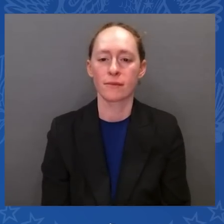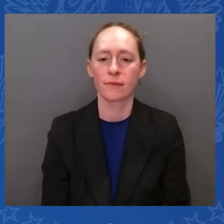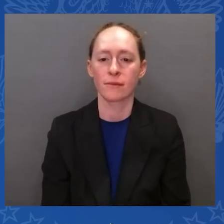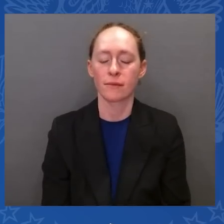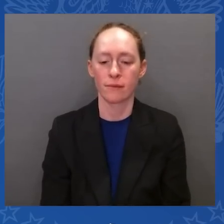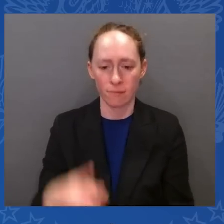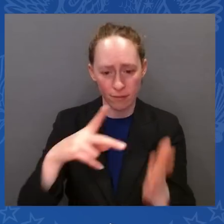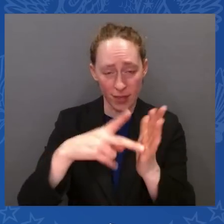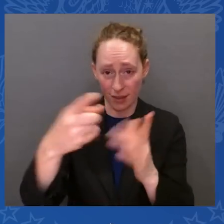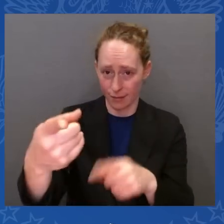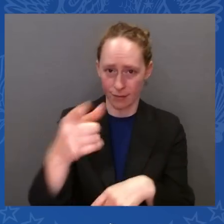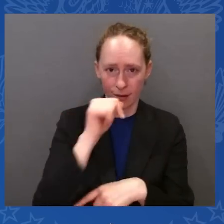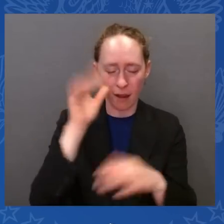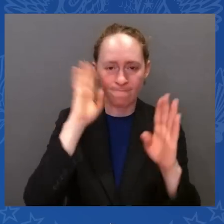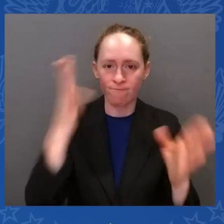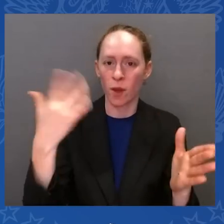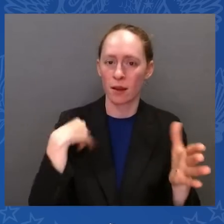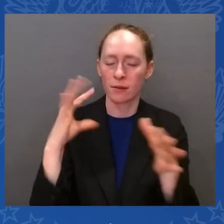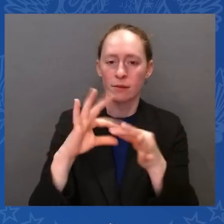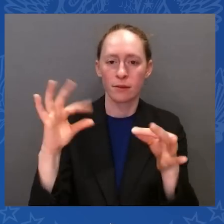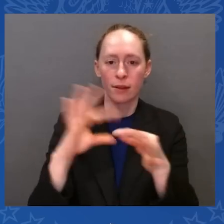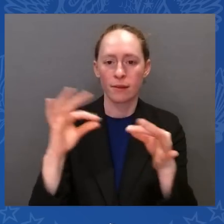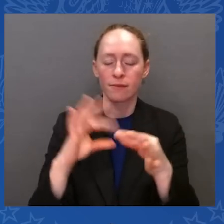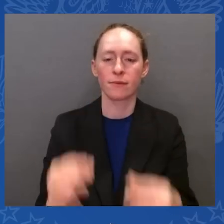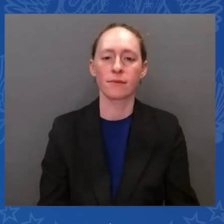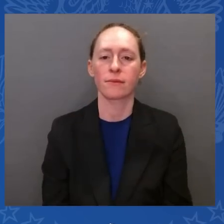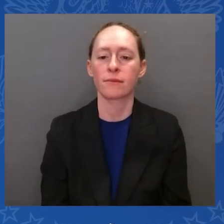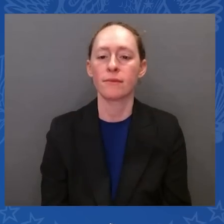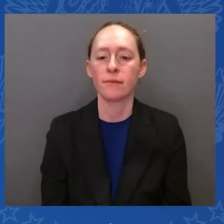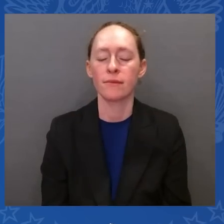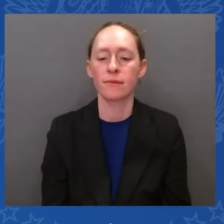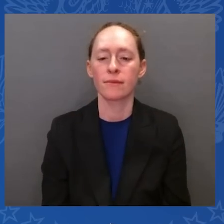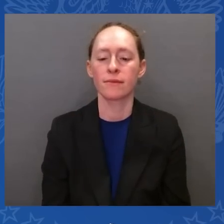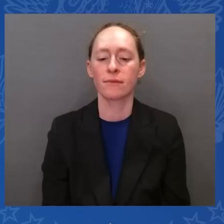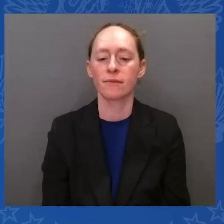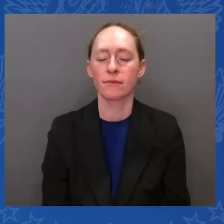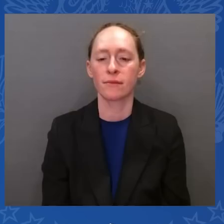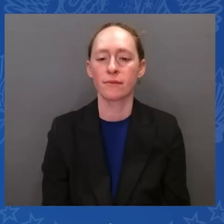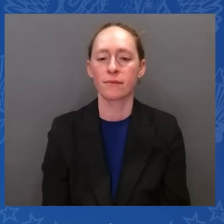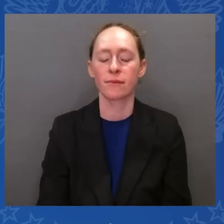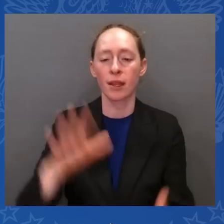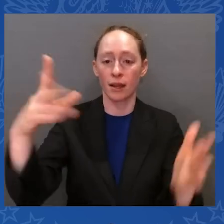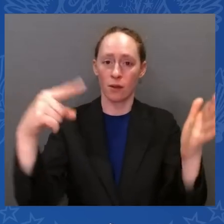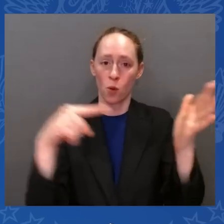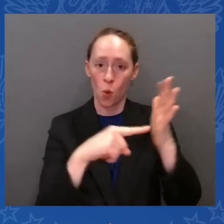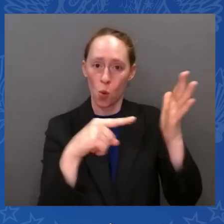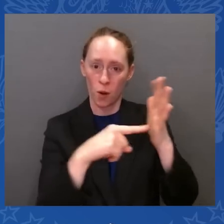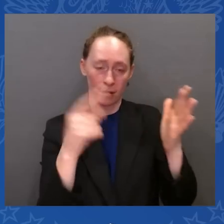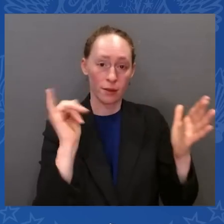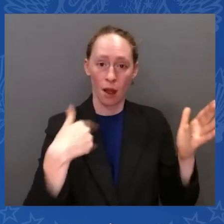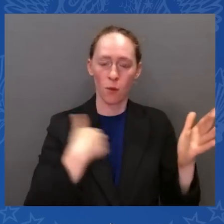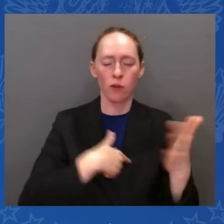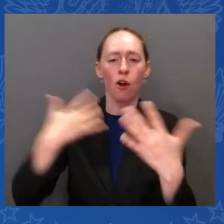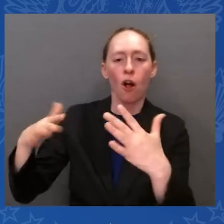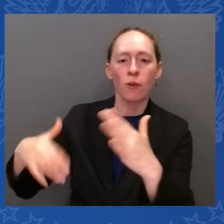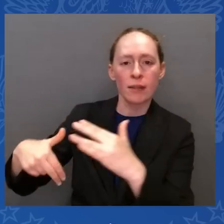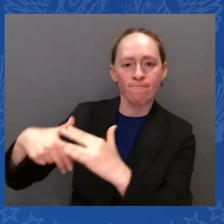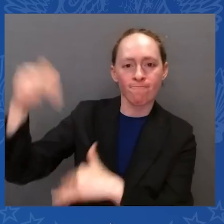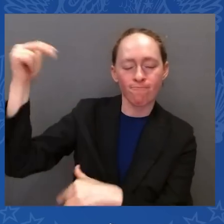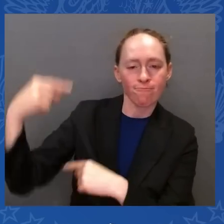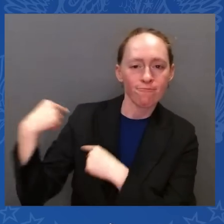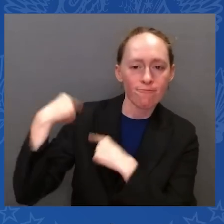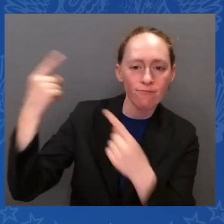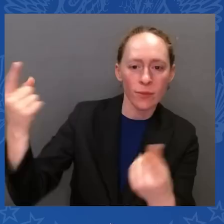anything? specific answer. Got a specific answer again today. Which is what? The first, you didn't listen either, so why should I even answer the